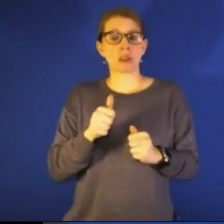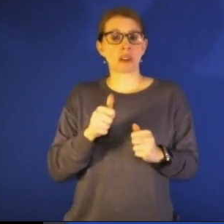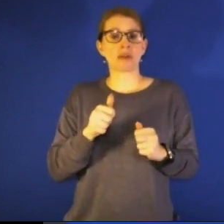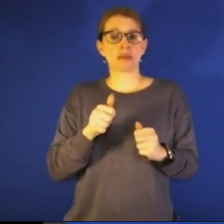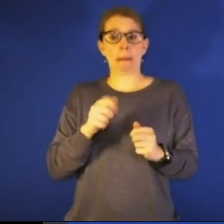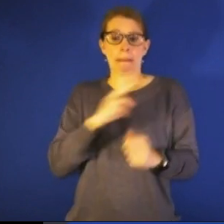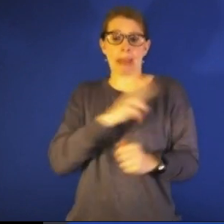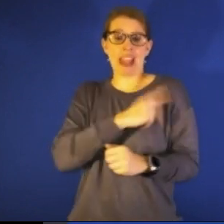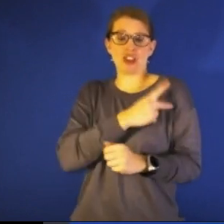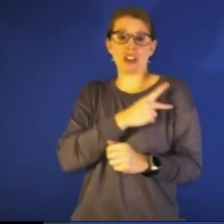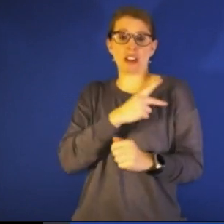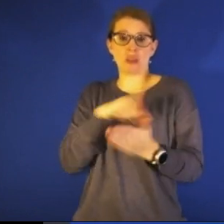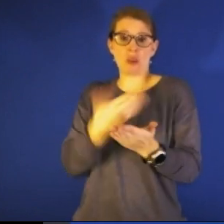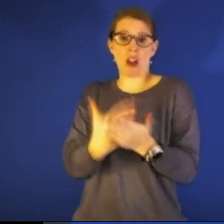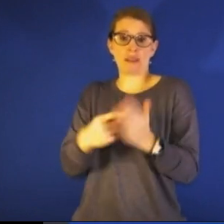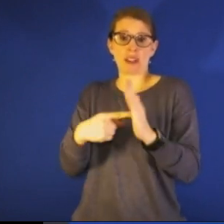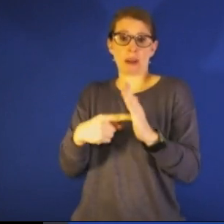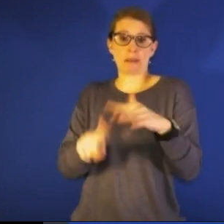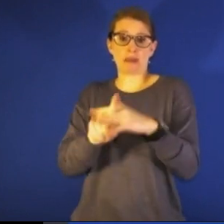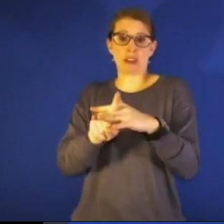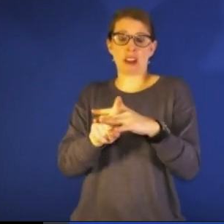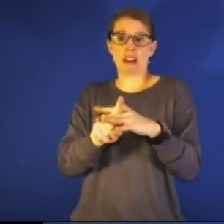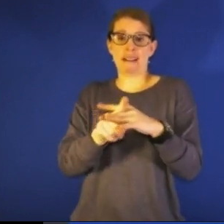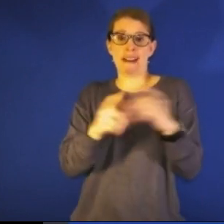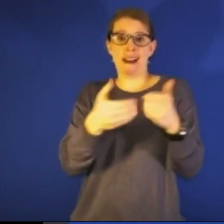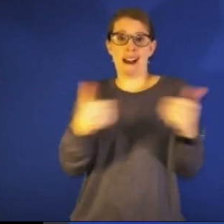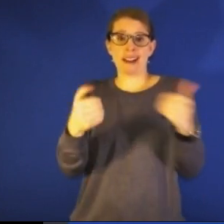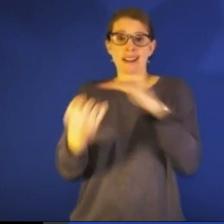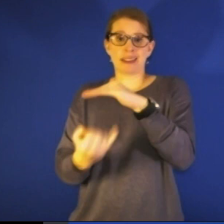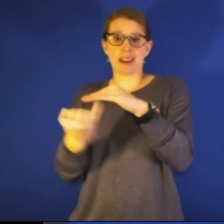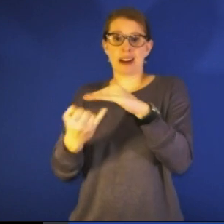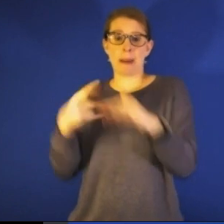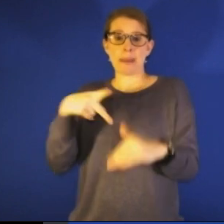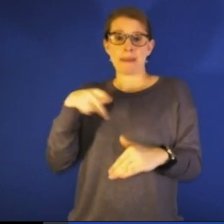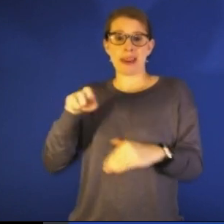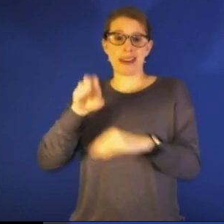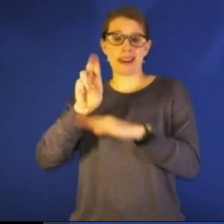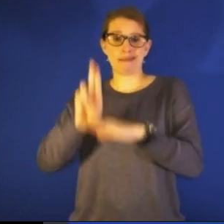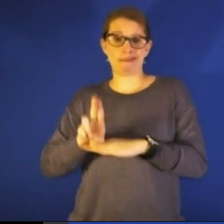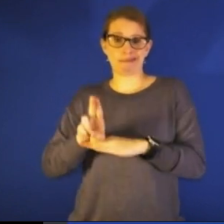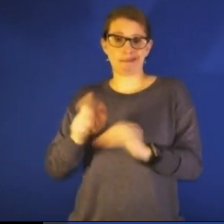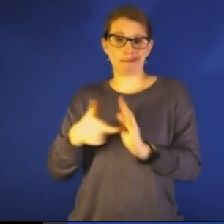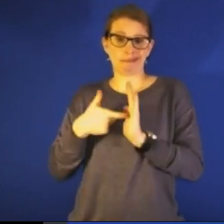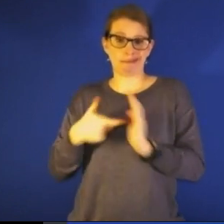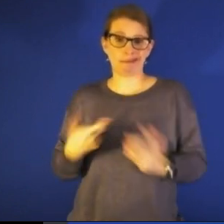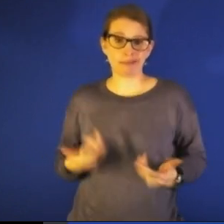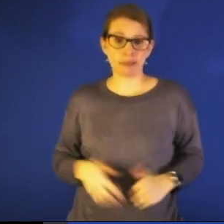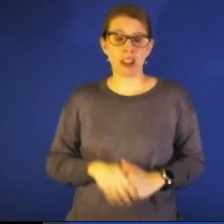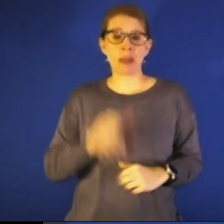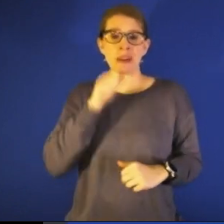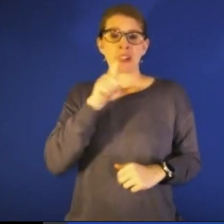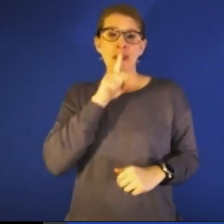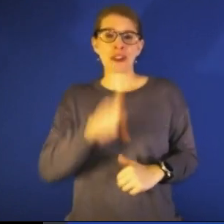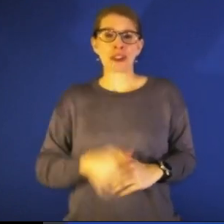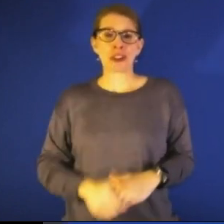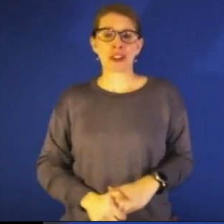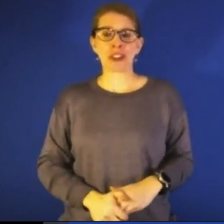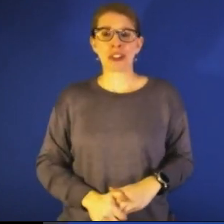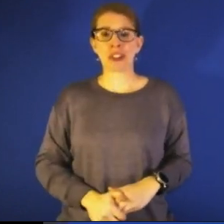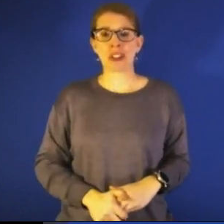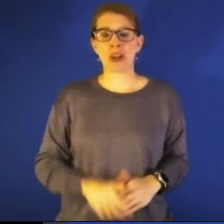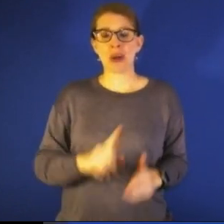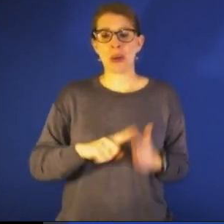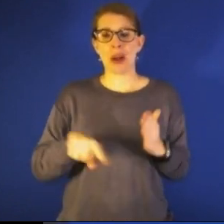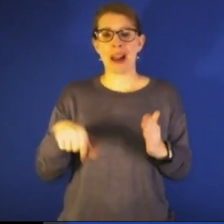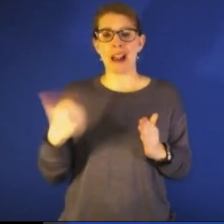and we would still need to isolate them. They would still require the PPE. And so I'm not really sure what else it would